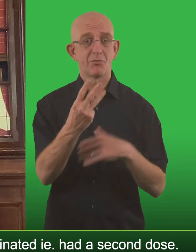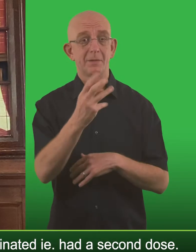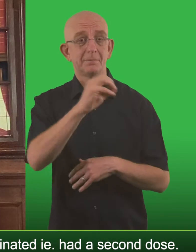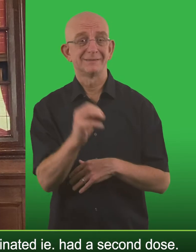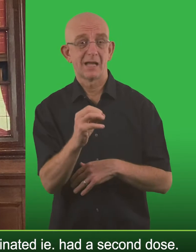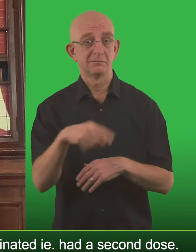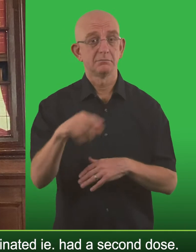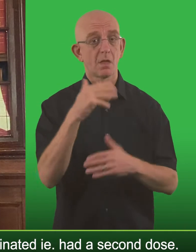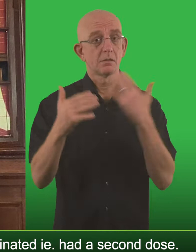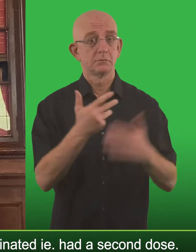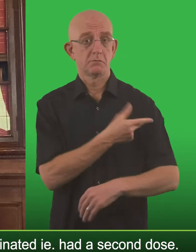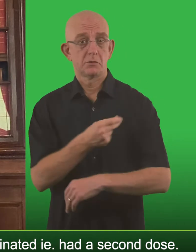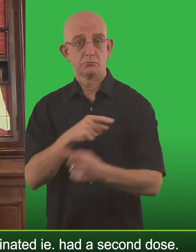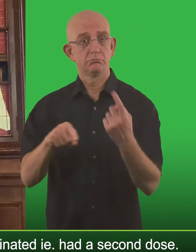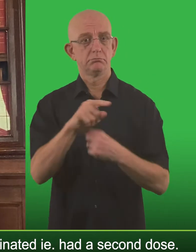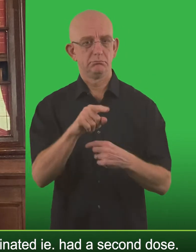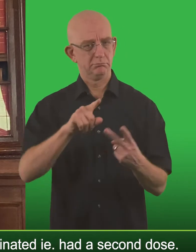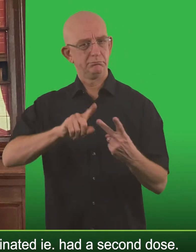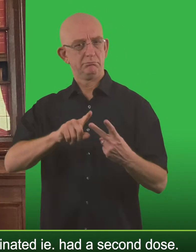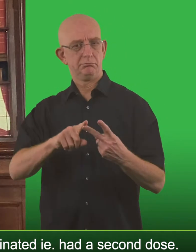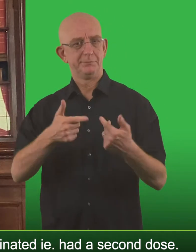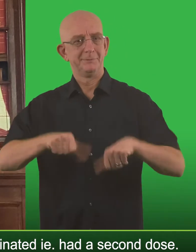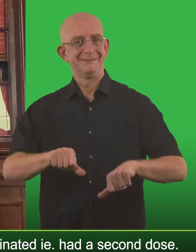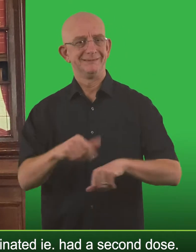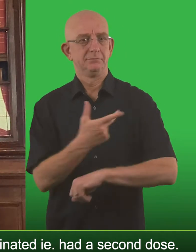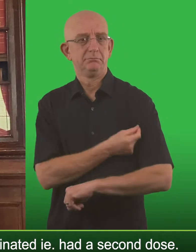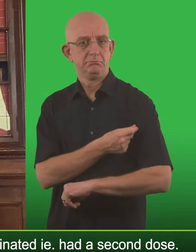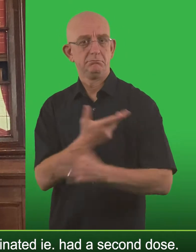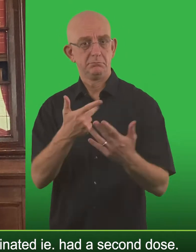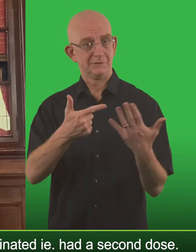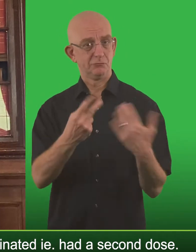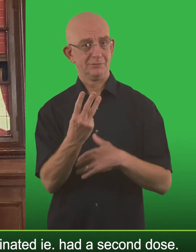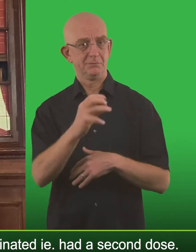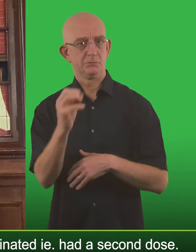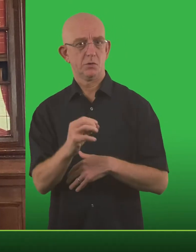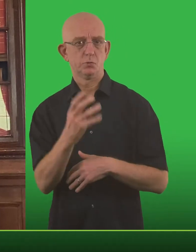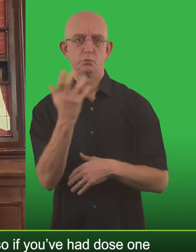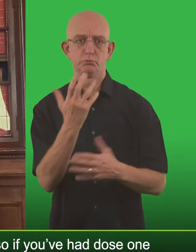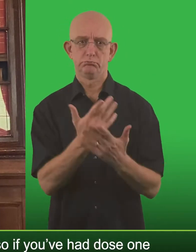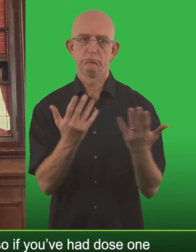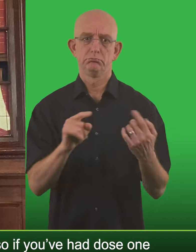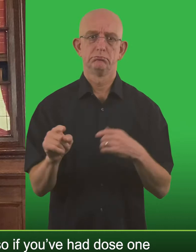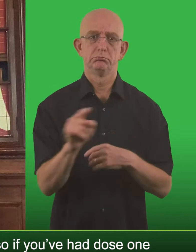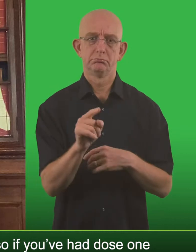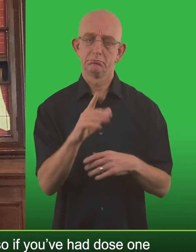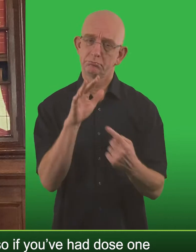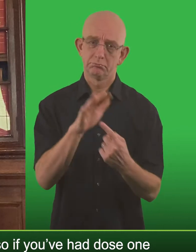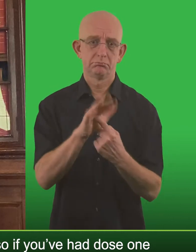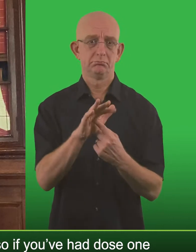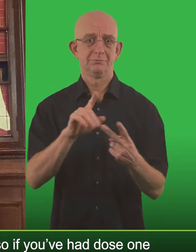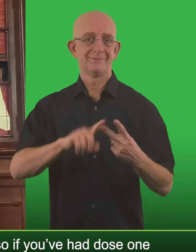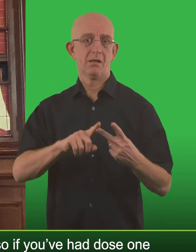Currently, about 73% of adults are fully vaccinated, i.e. had second dose. The second dose